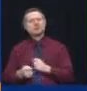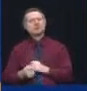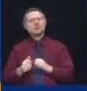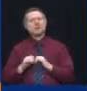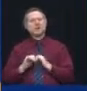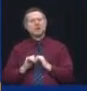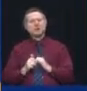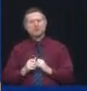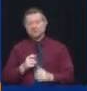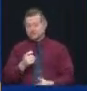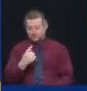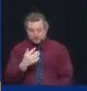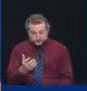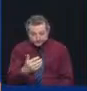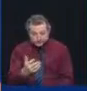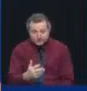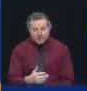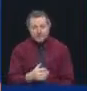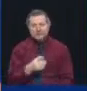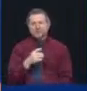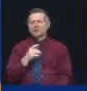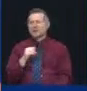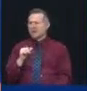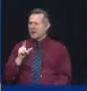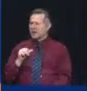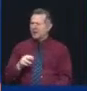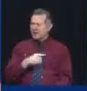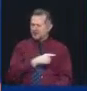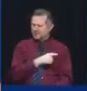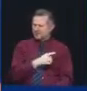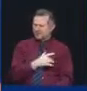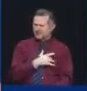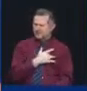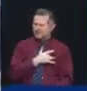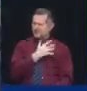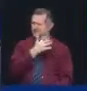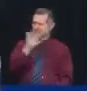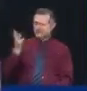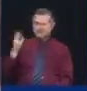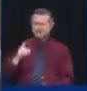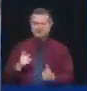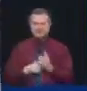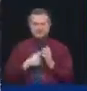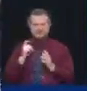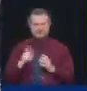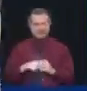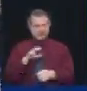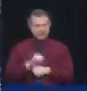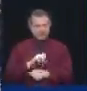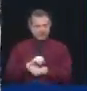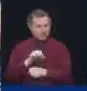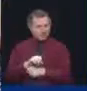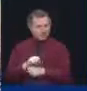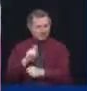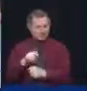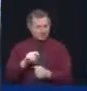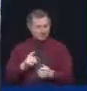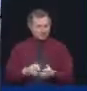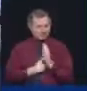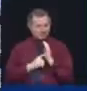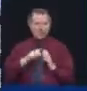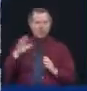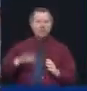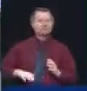Oh, that's okay. Alan, do you think the demand for the space has changed? I think in the short term, we will obviously see